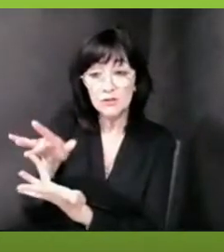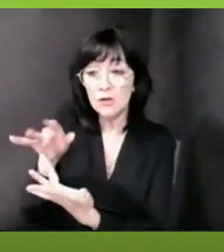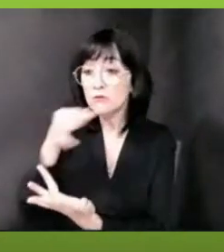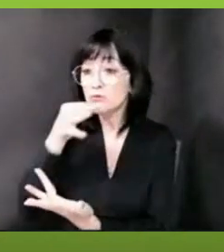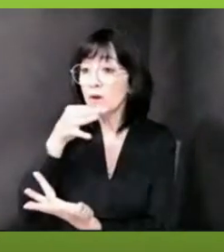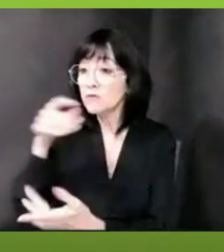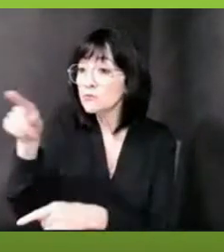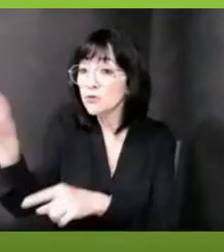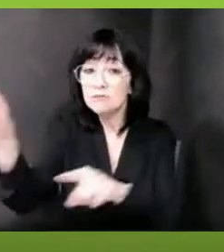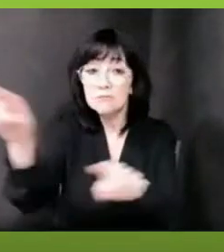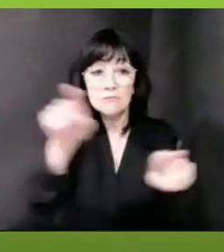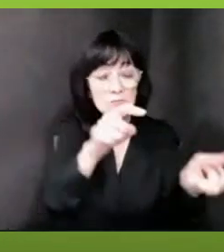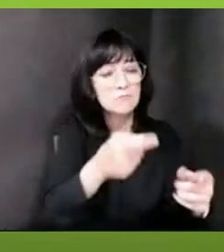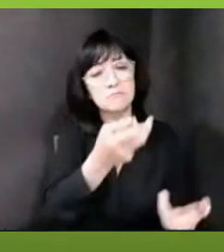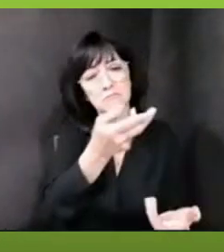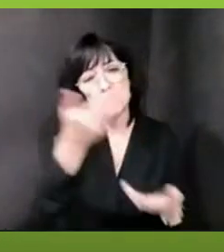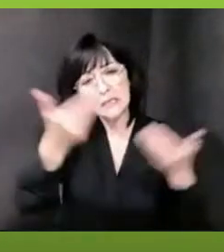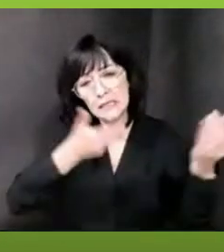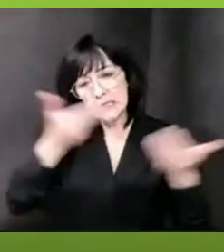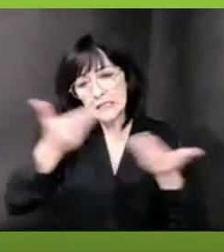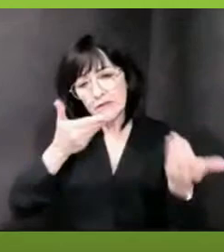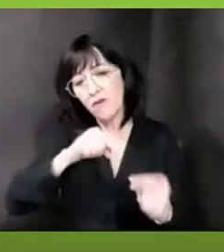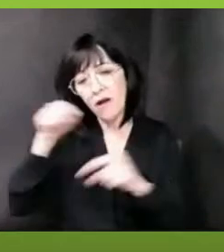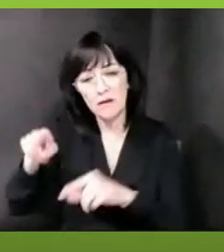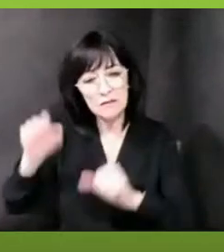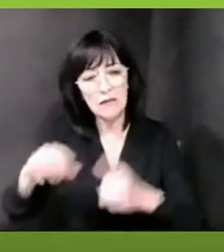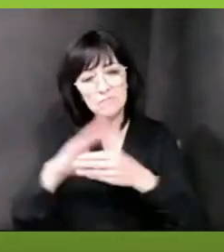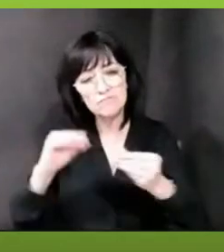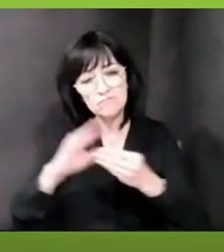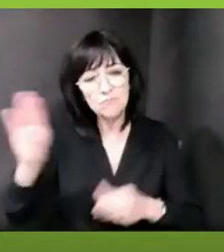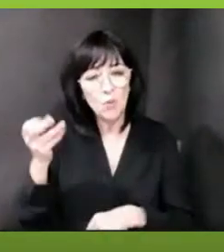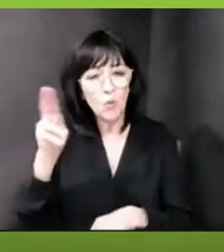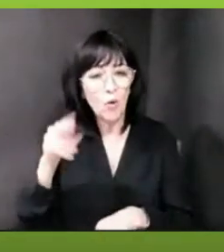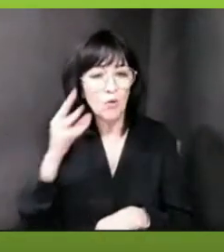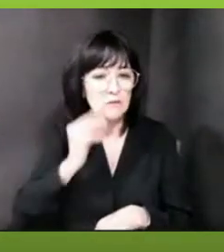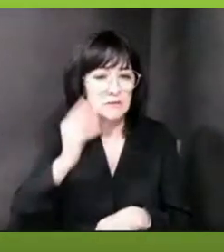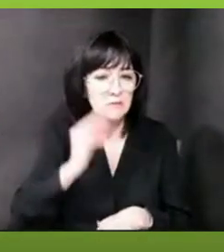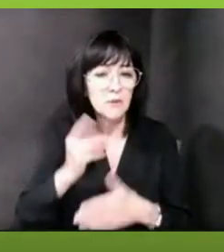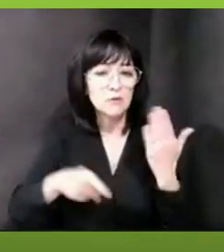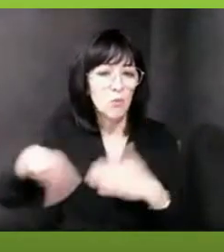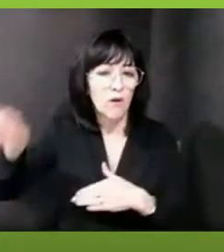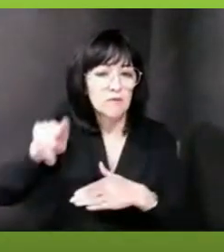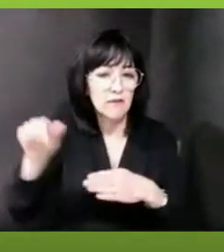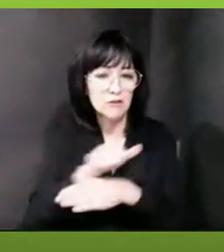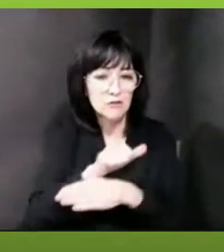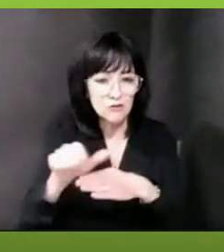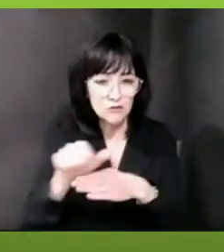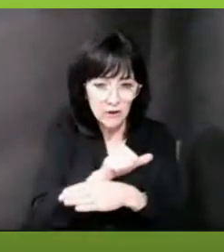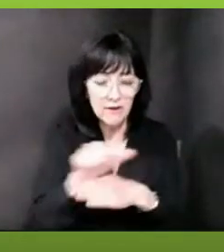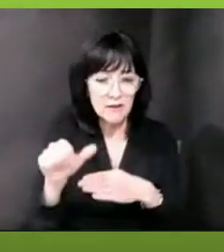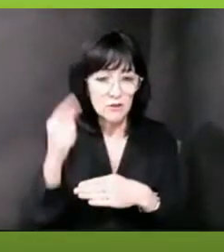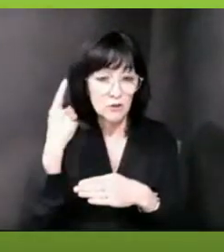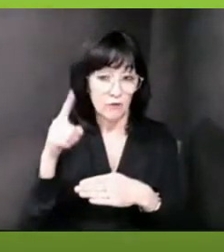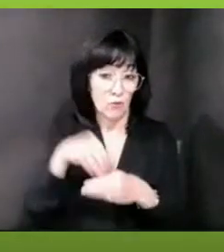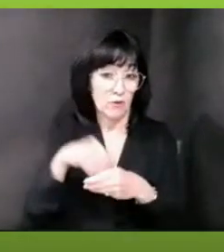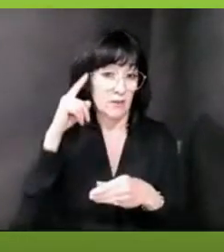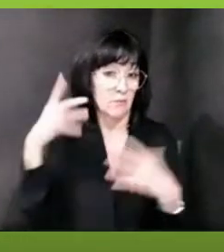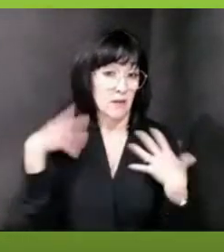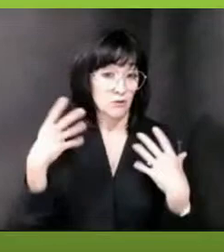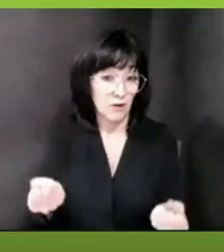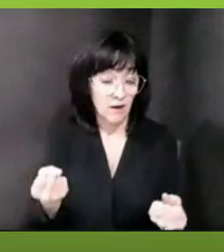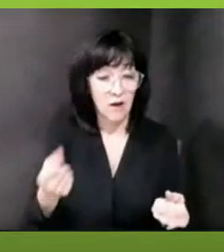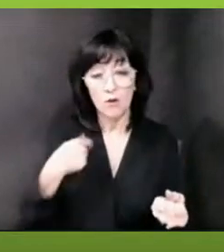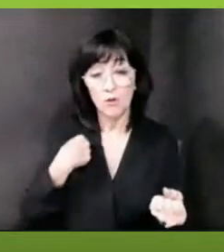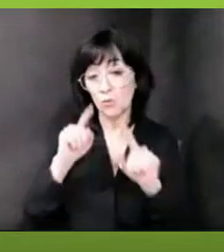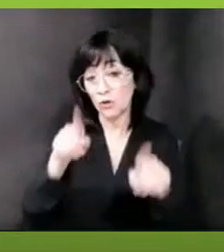and speak about their own lived experiences or what they have trained for in mental health. We go to